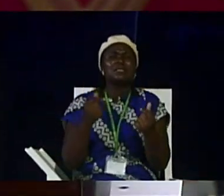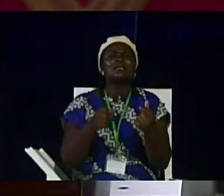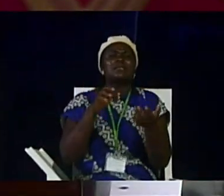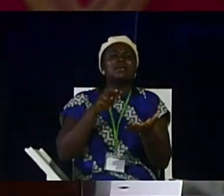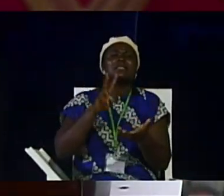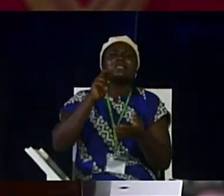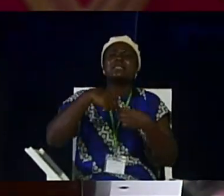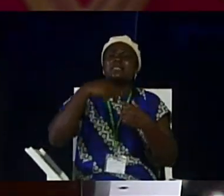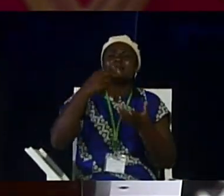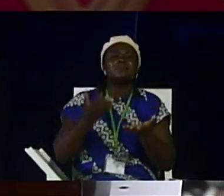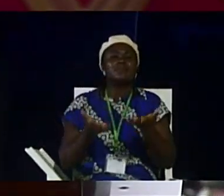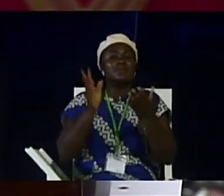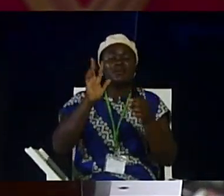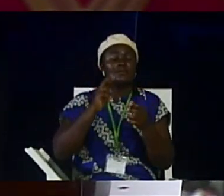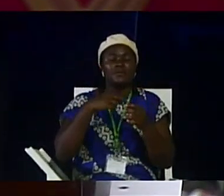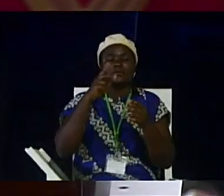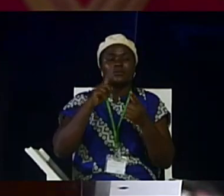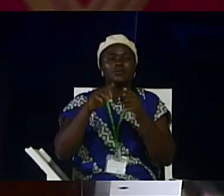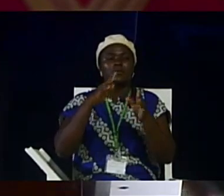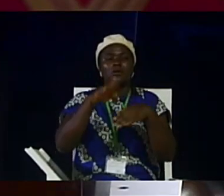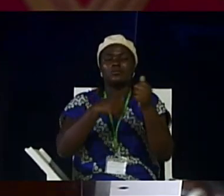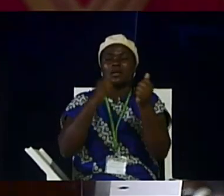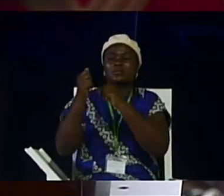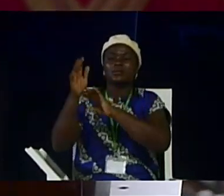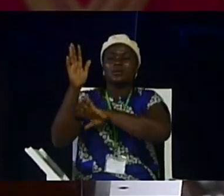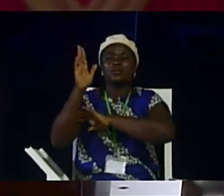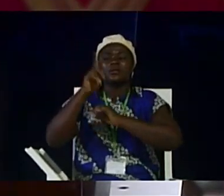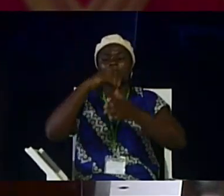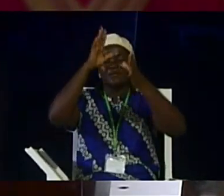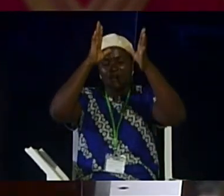the Almighty God and say, Father,